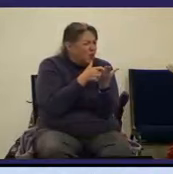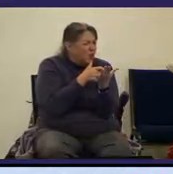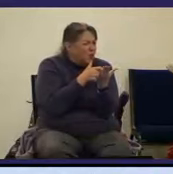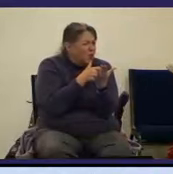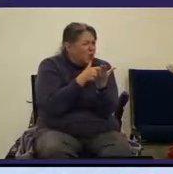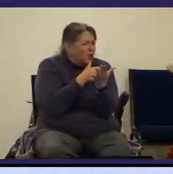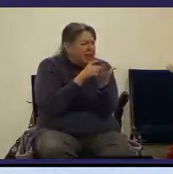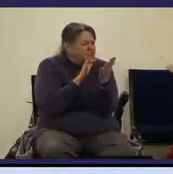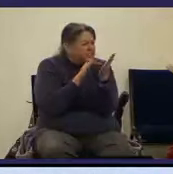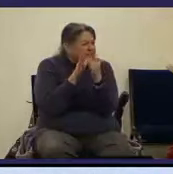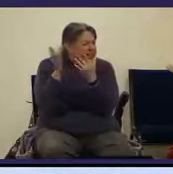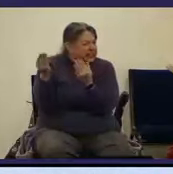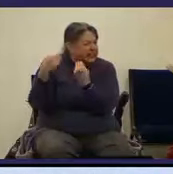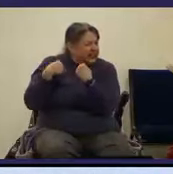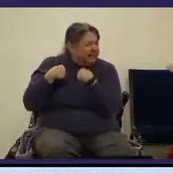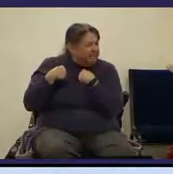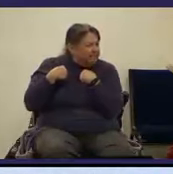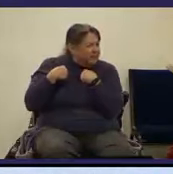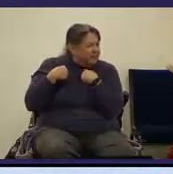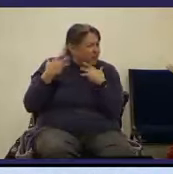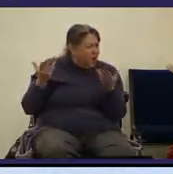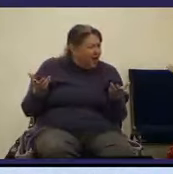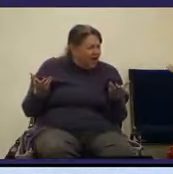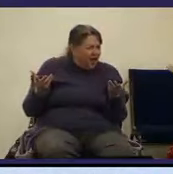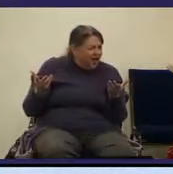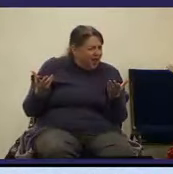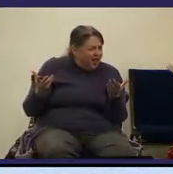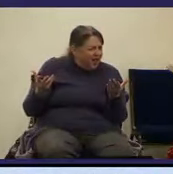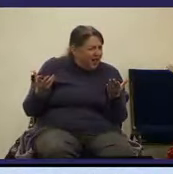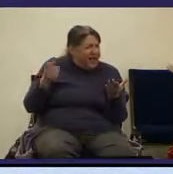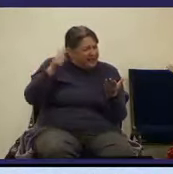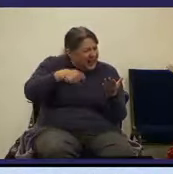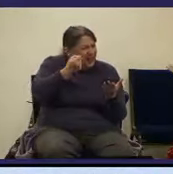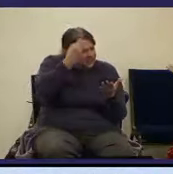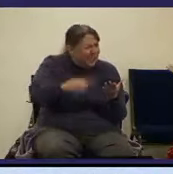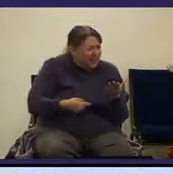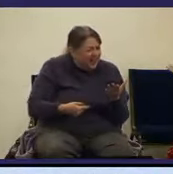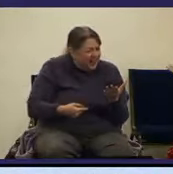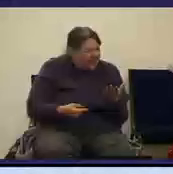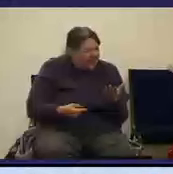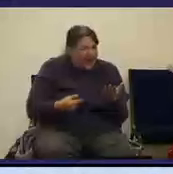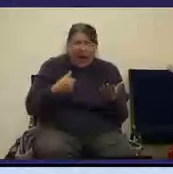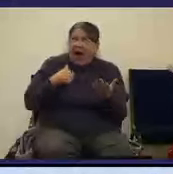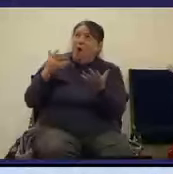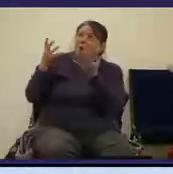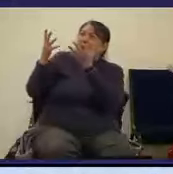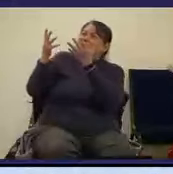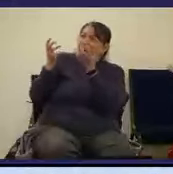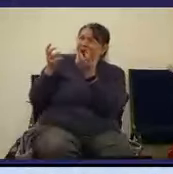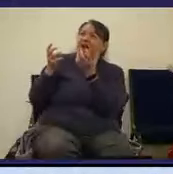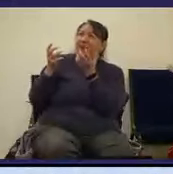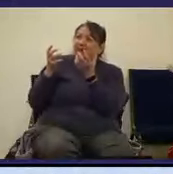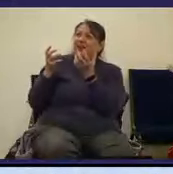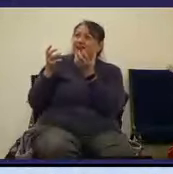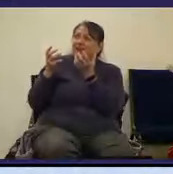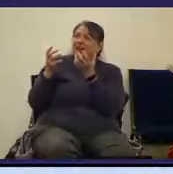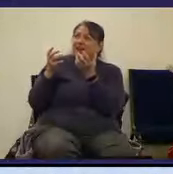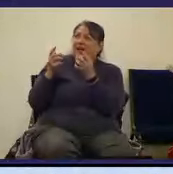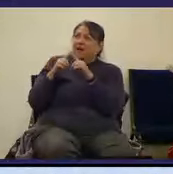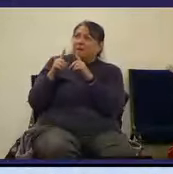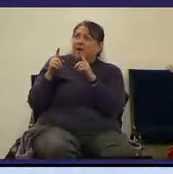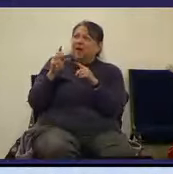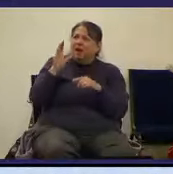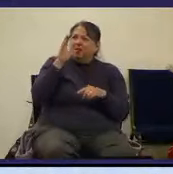we don't understand who He is, we can't have what He offers. We'll want what He offers, but we'll search for it somewhere